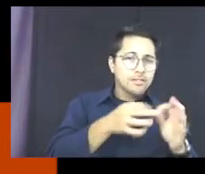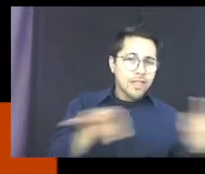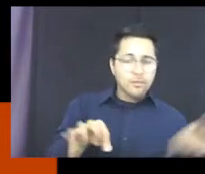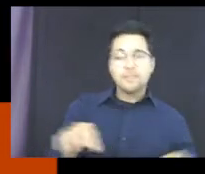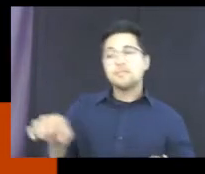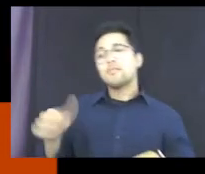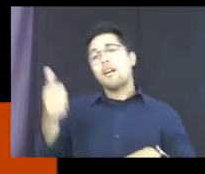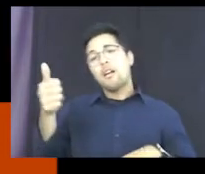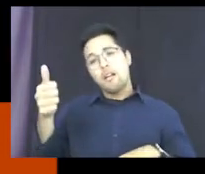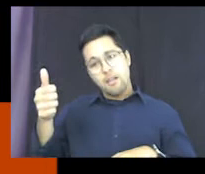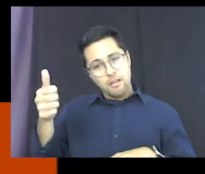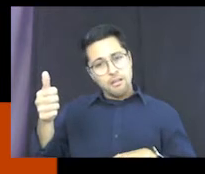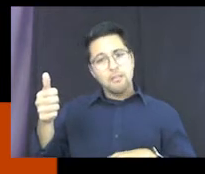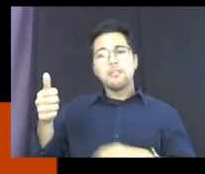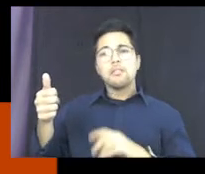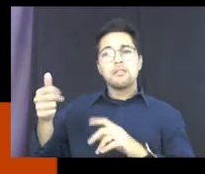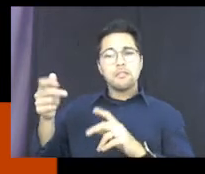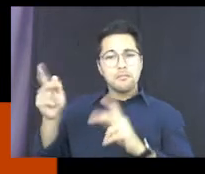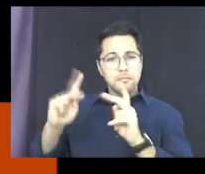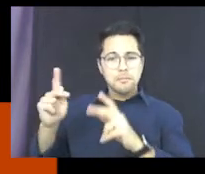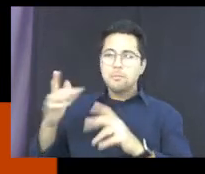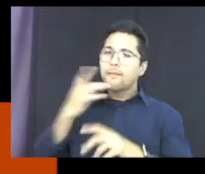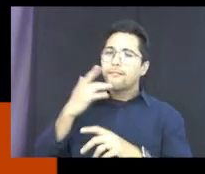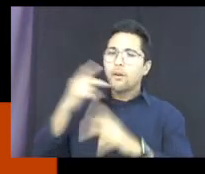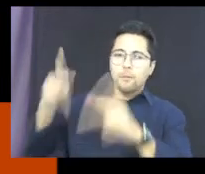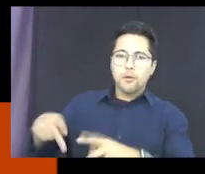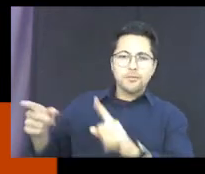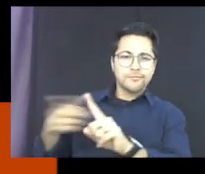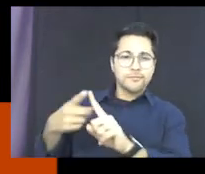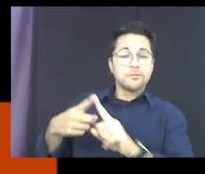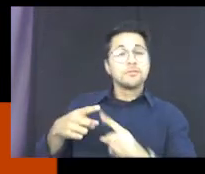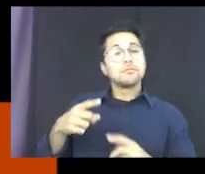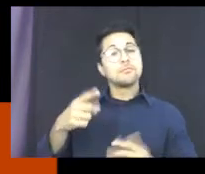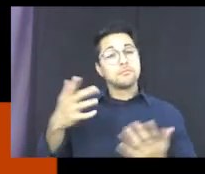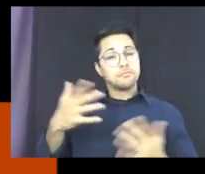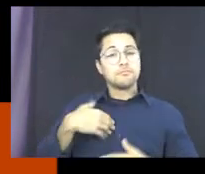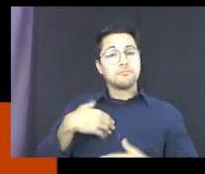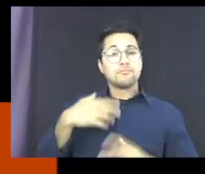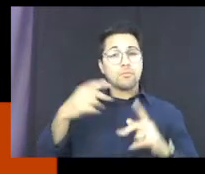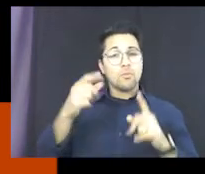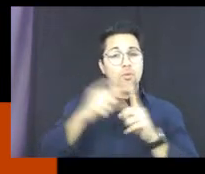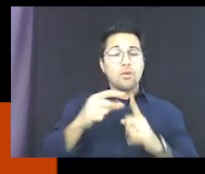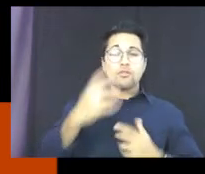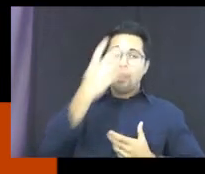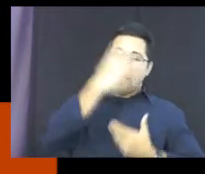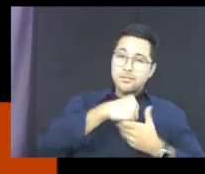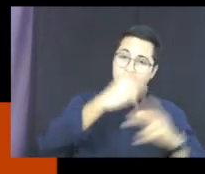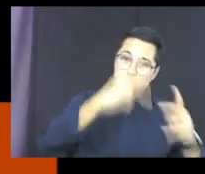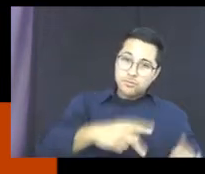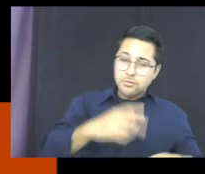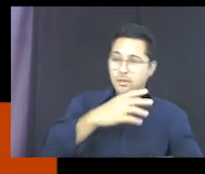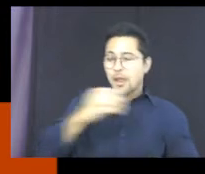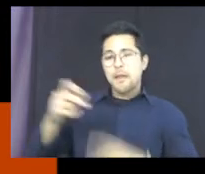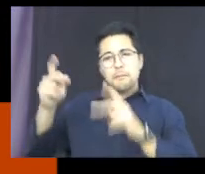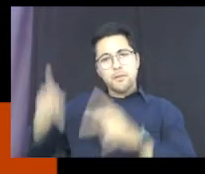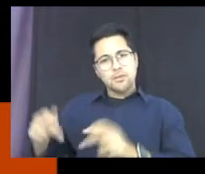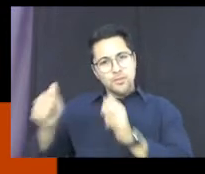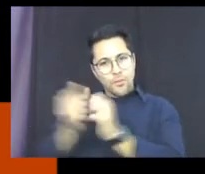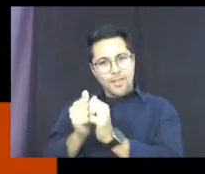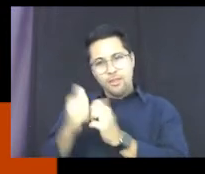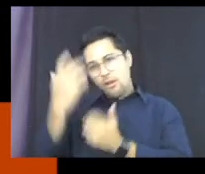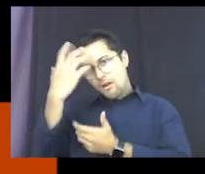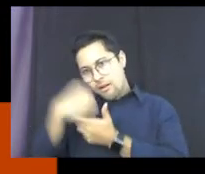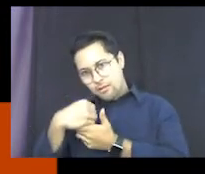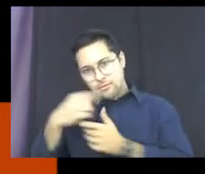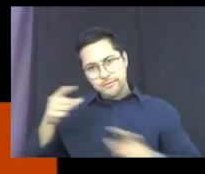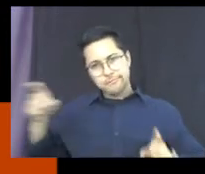prefer person-first language. Thus, the terms autistic person and person with autism